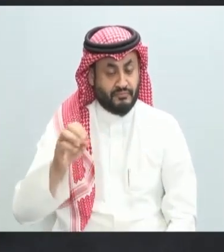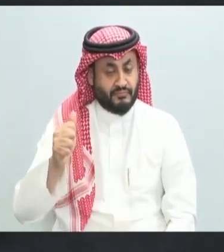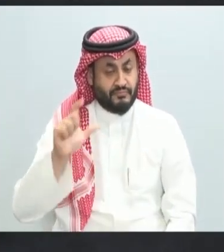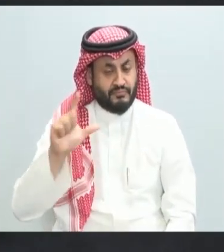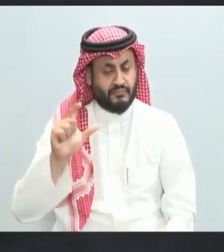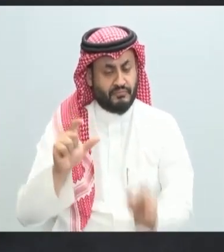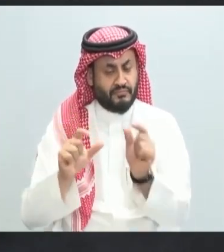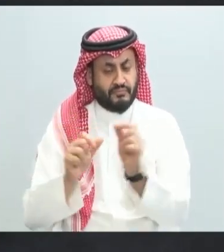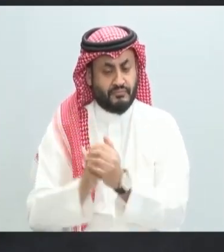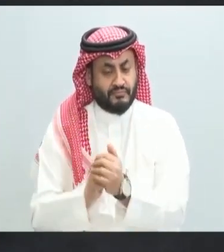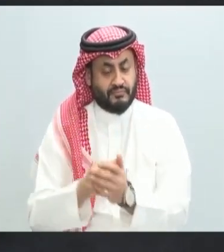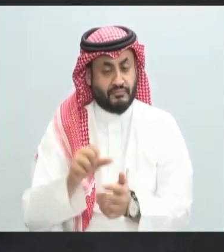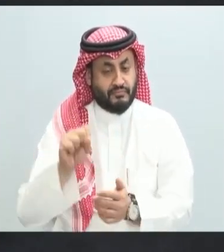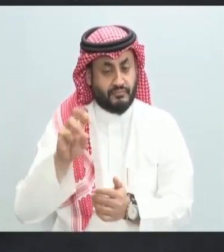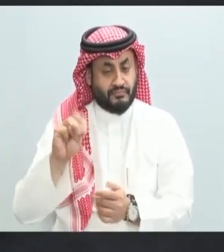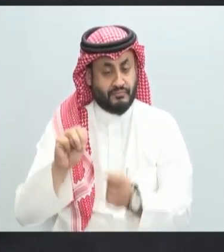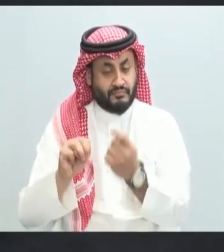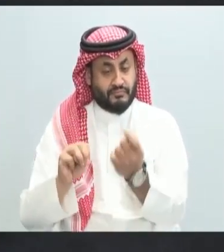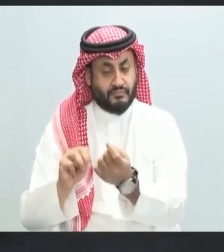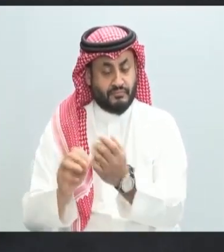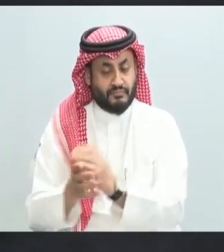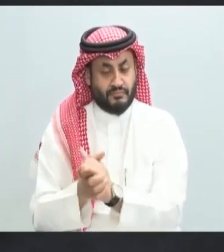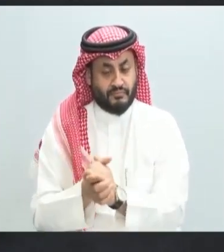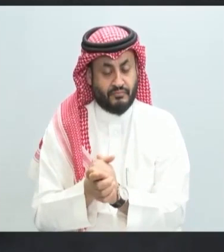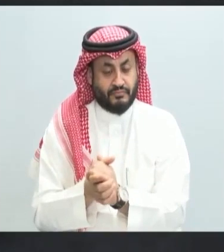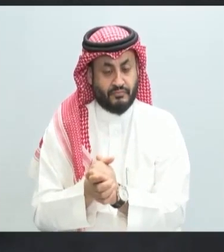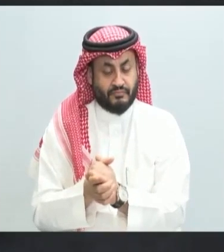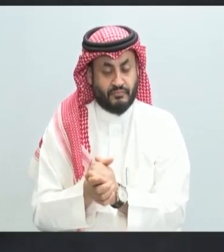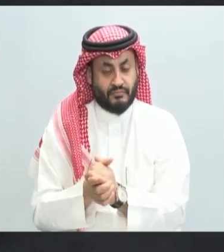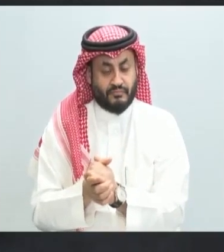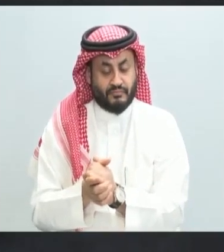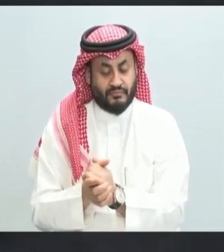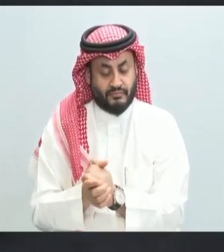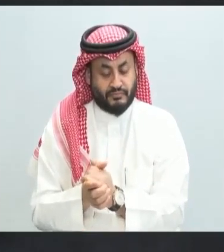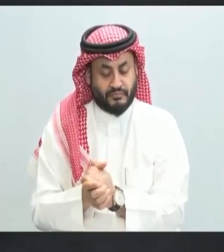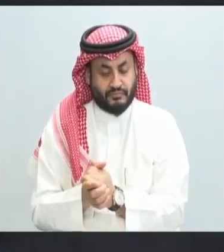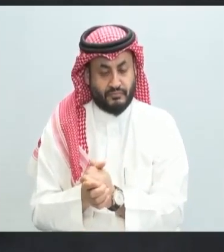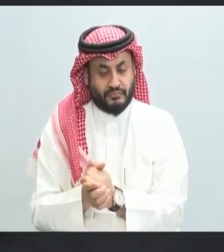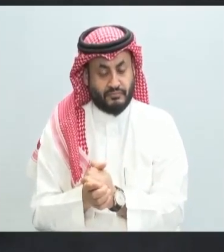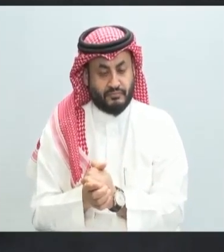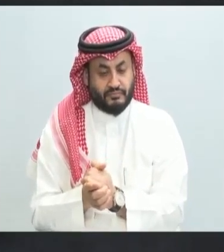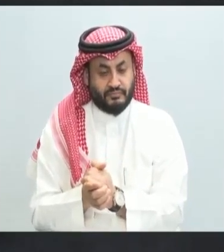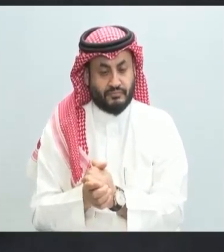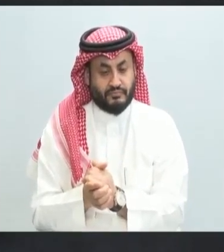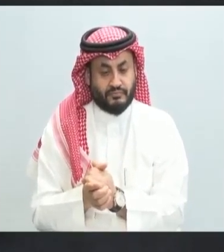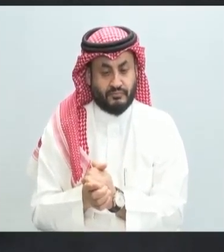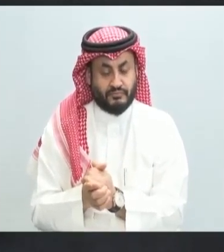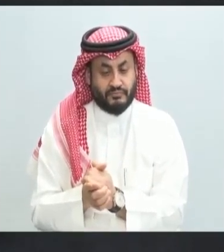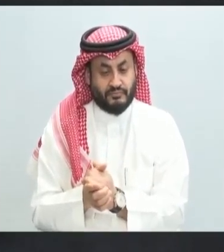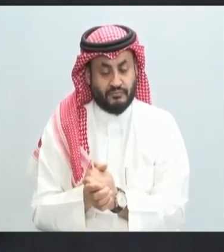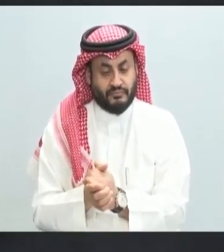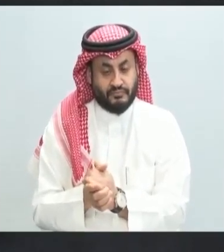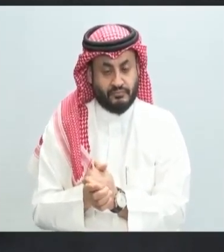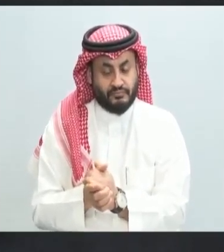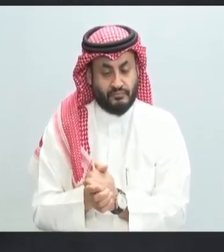are small and quiet. We can tell about snails that they are small